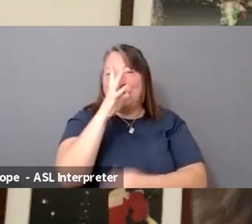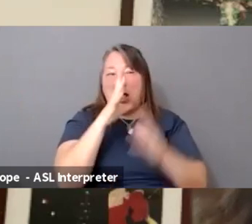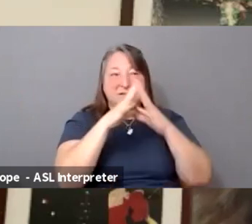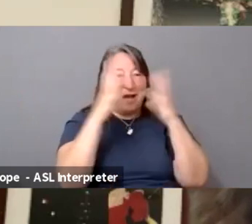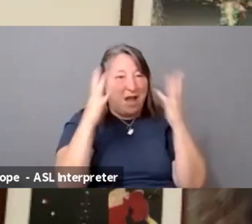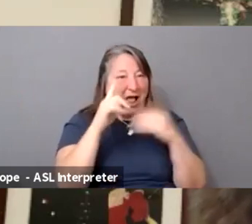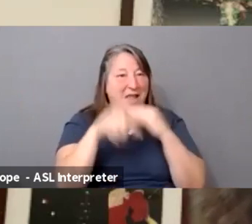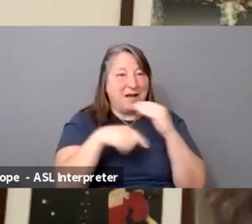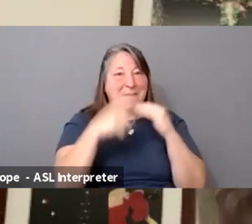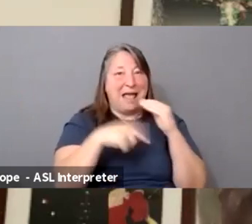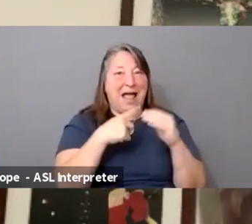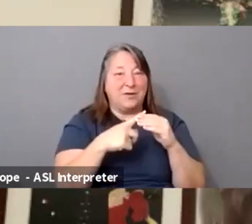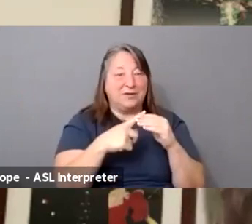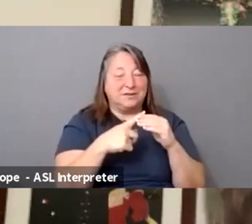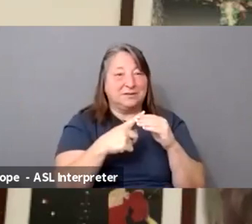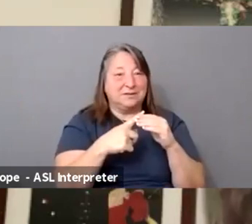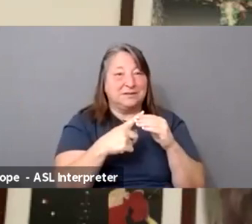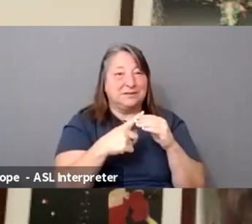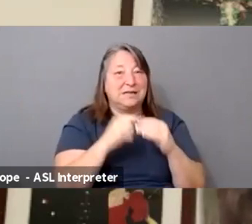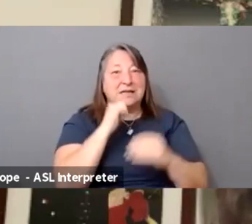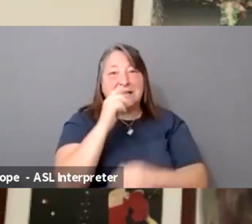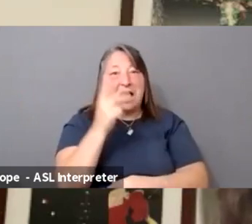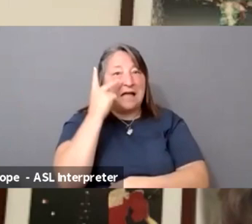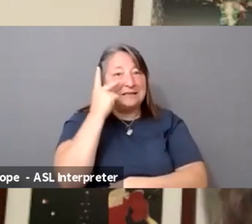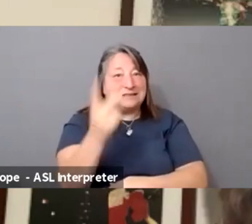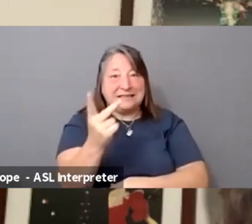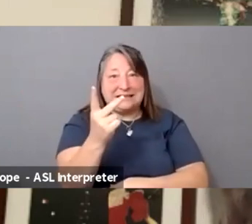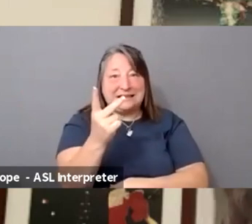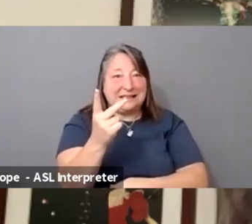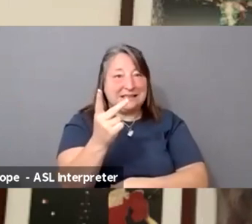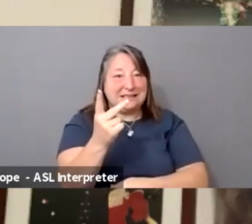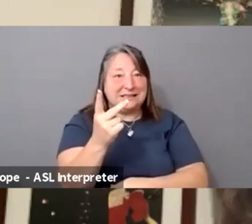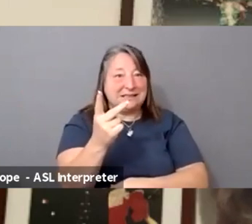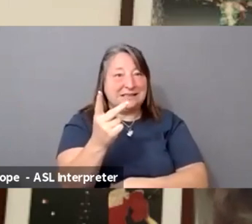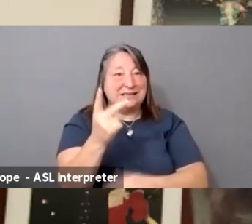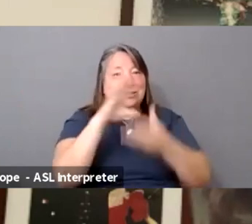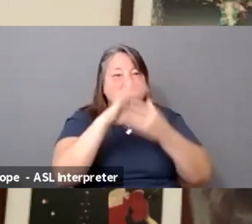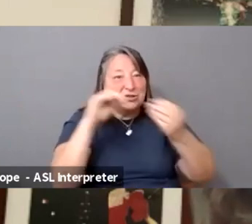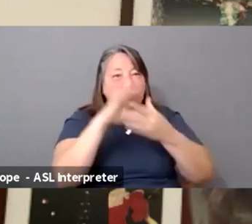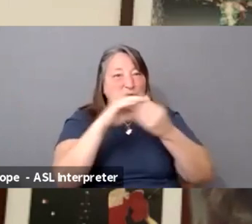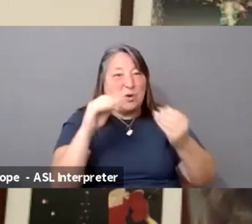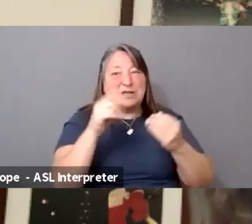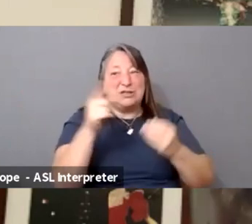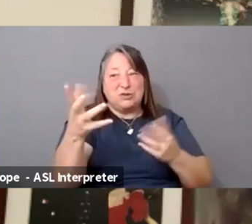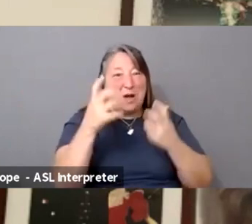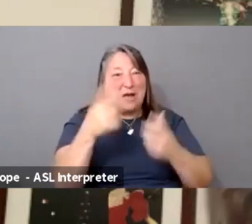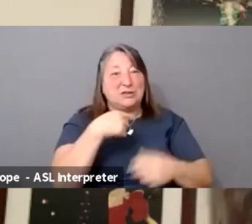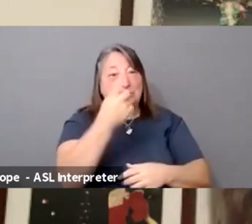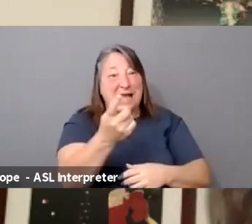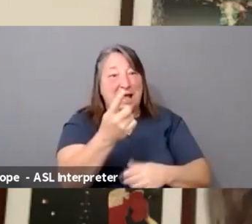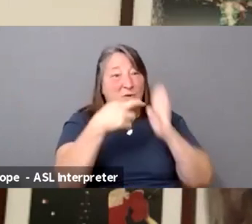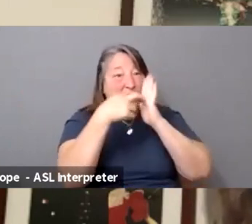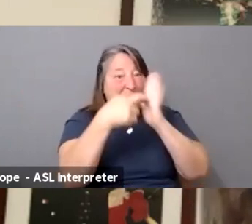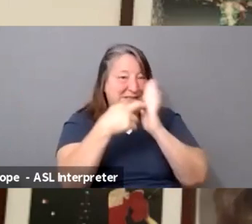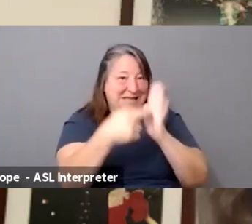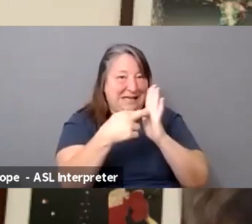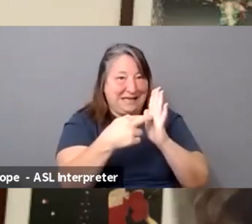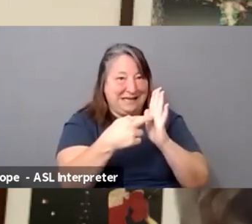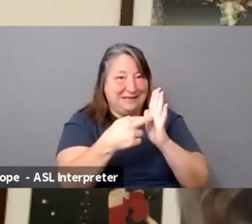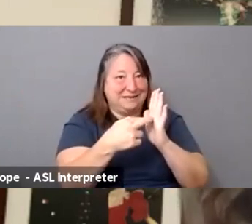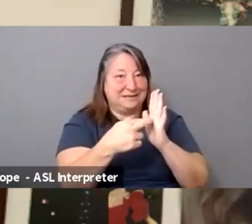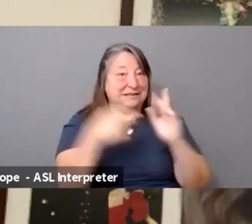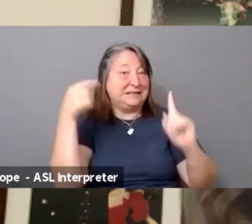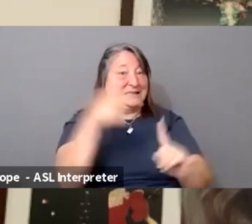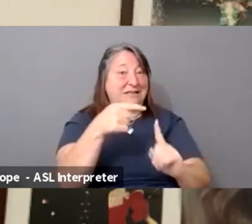about really not seeing the stories you wanted to tell represented, certainly, you know, not